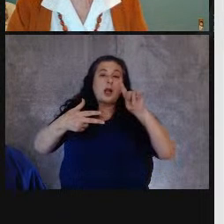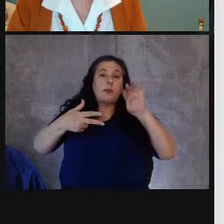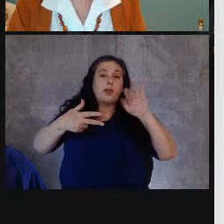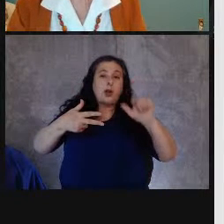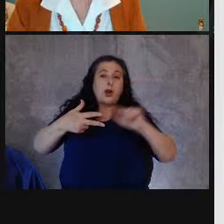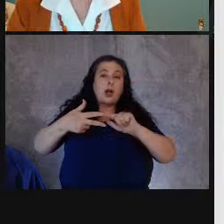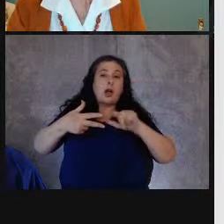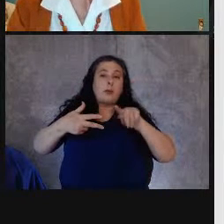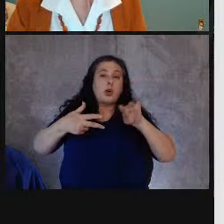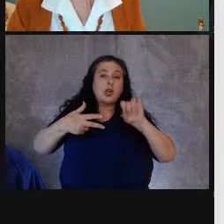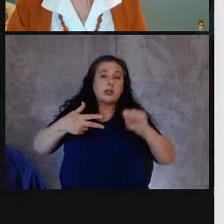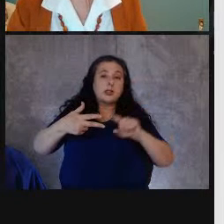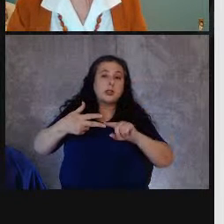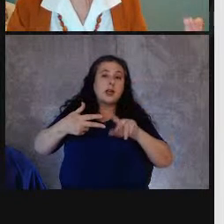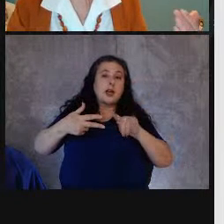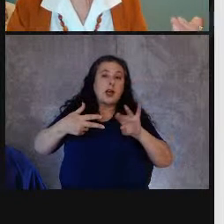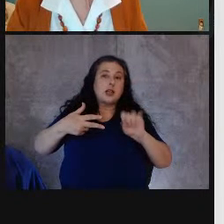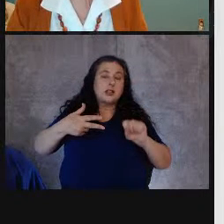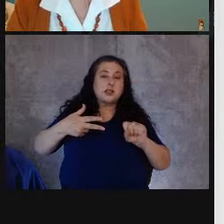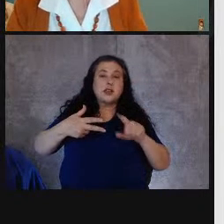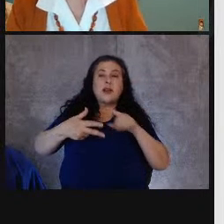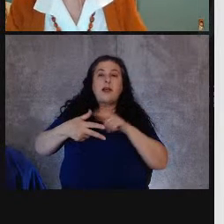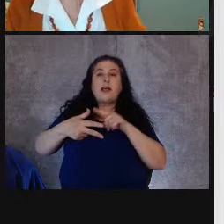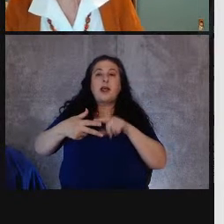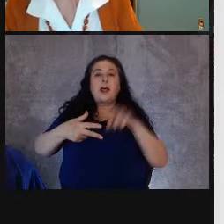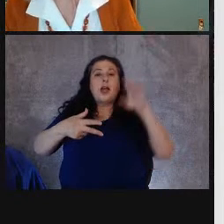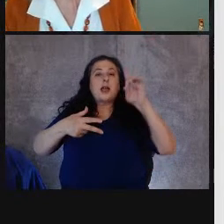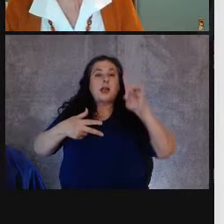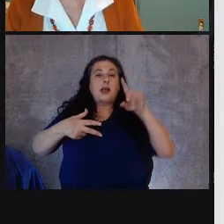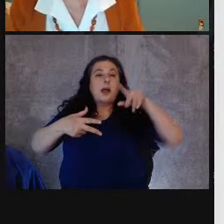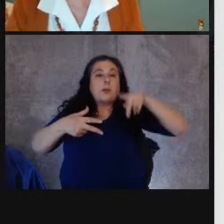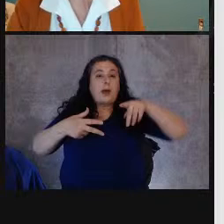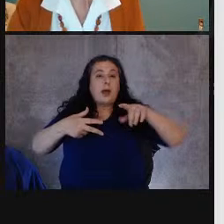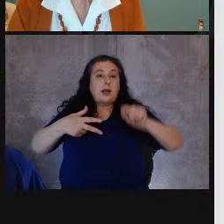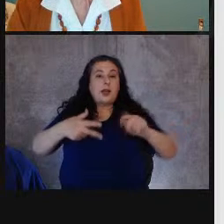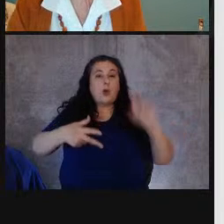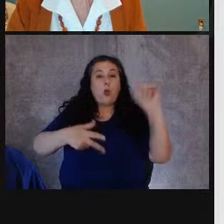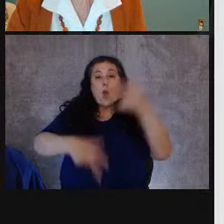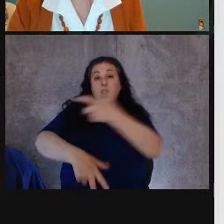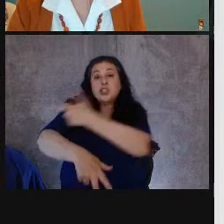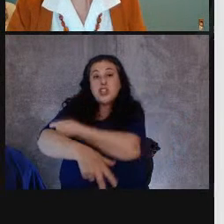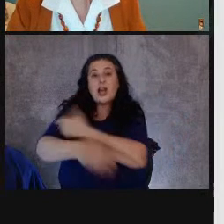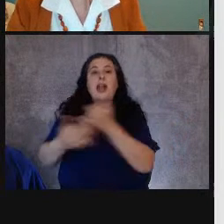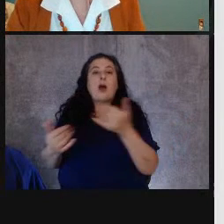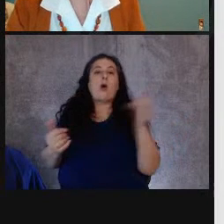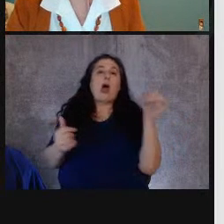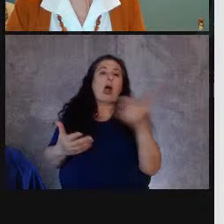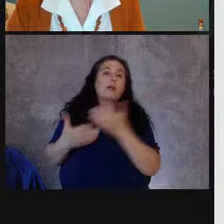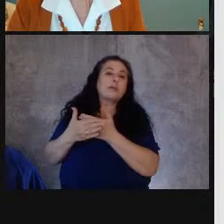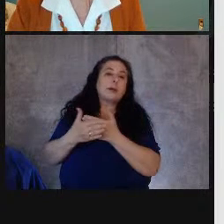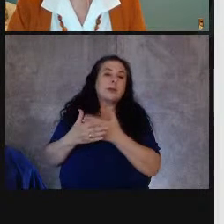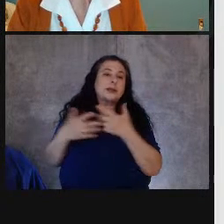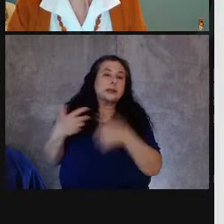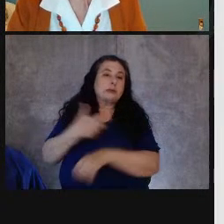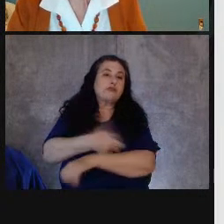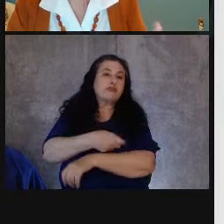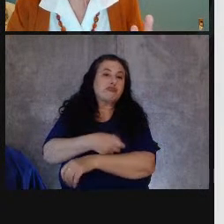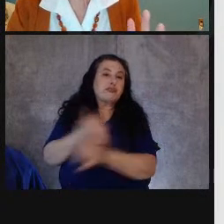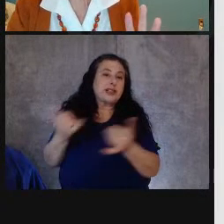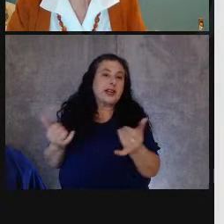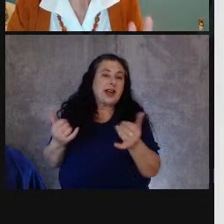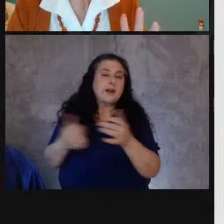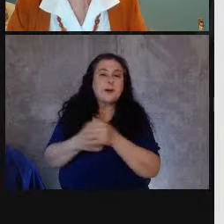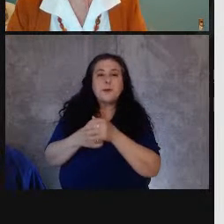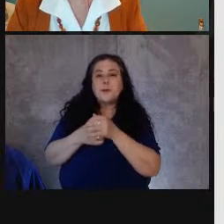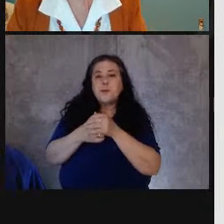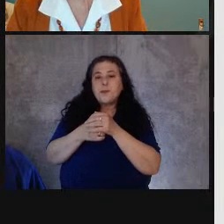many people out there will realize that that's the DPT shot that kids still get today, right?